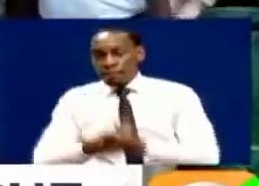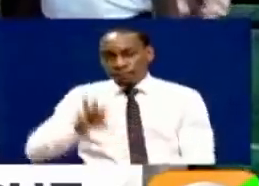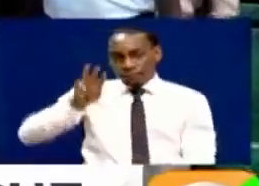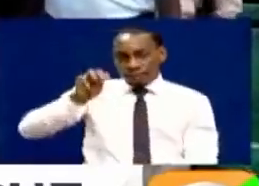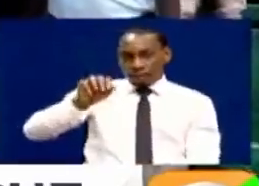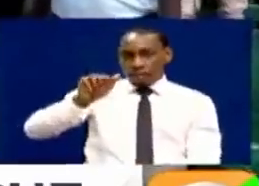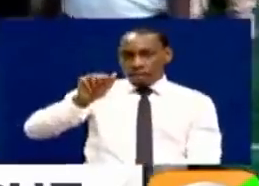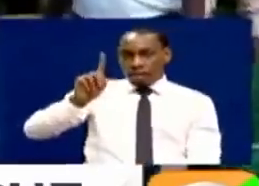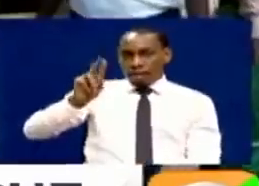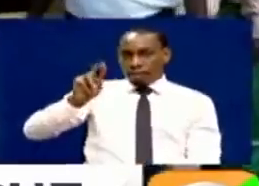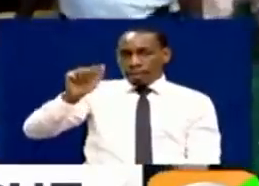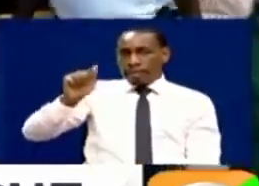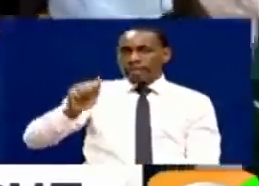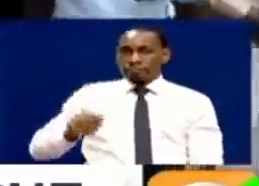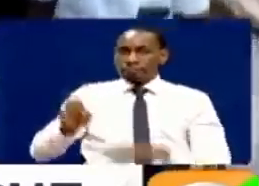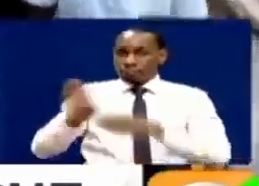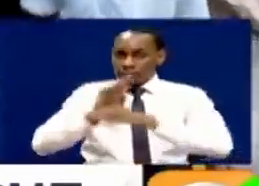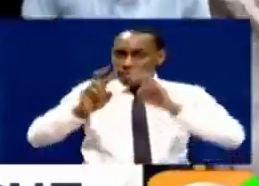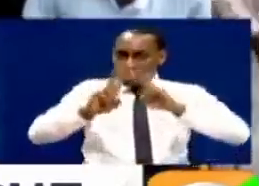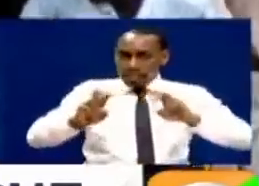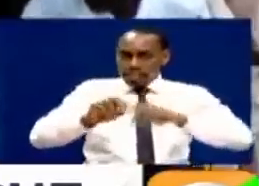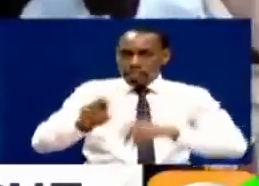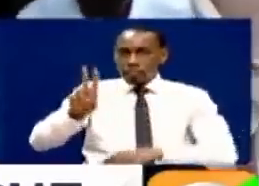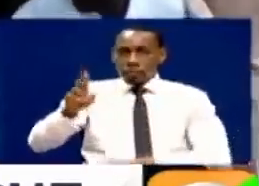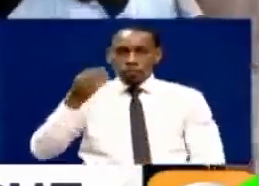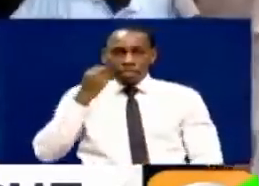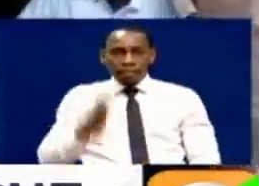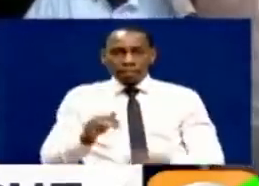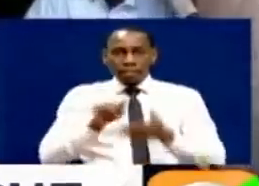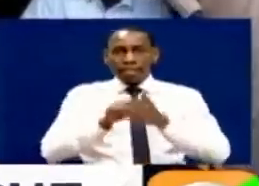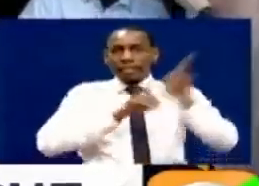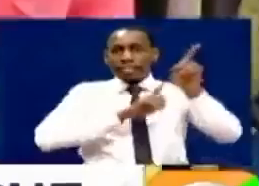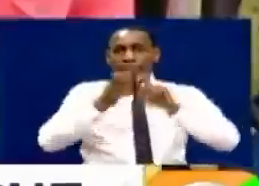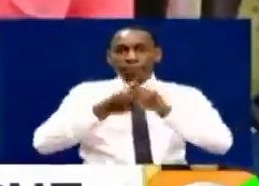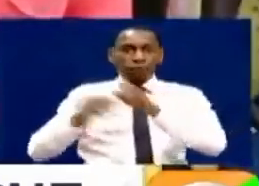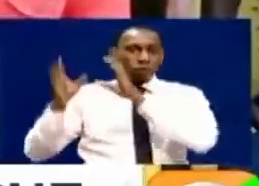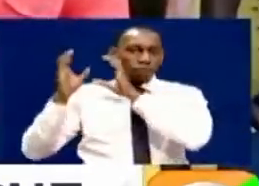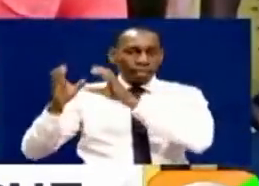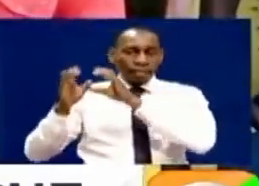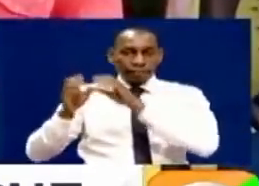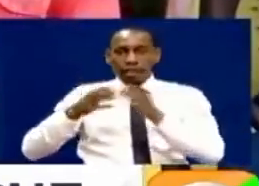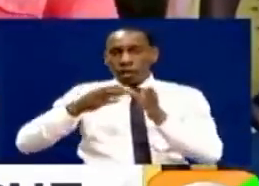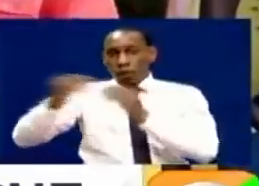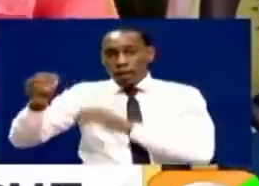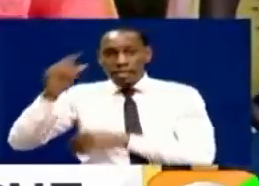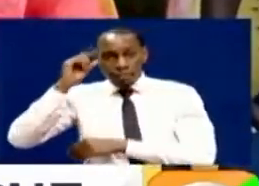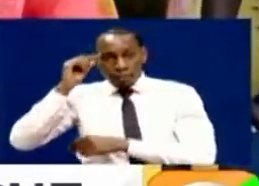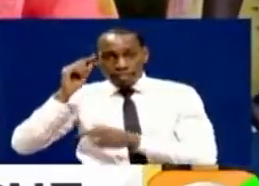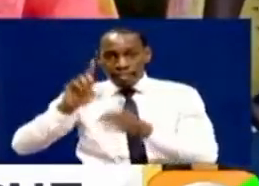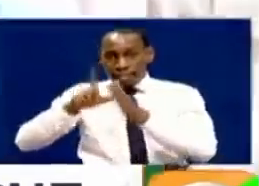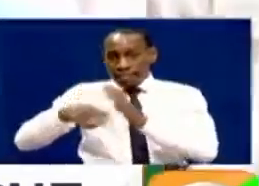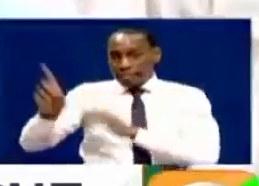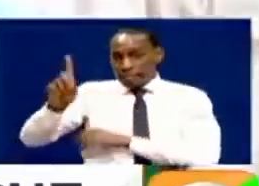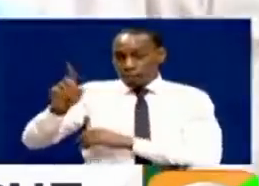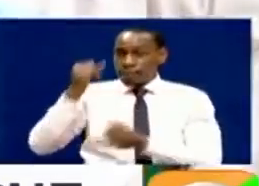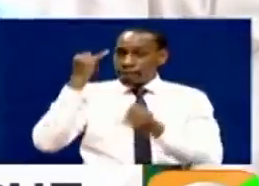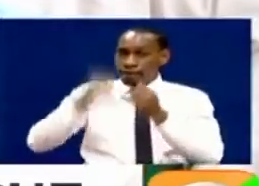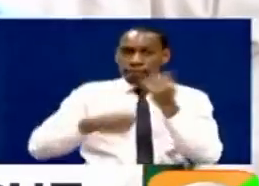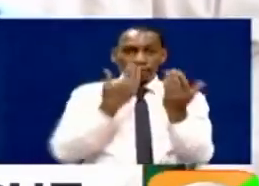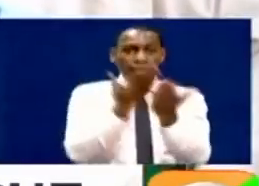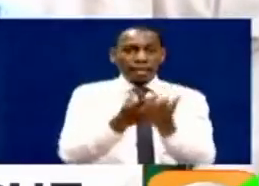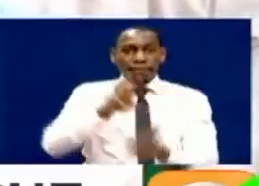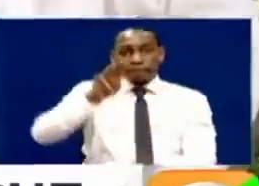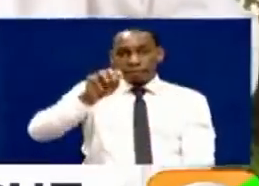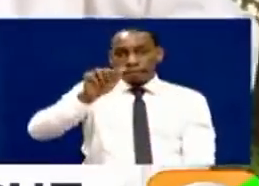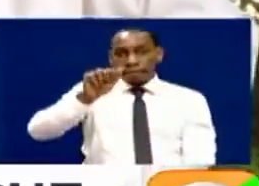Mandera, it's a rush to find contacts of 2 patients who traveled from Kilifi into Mombasa, then Nairobi, and finally to